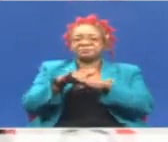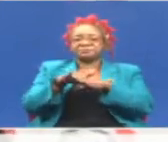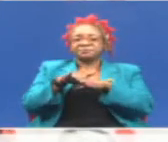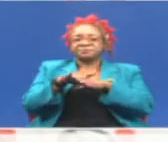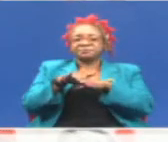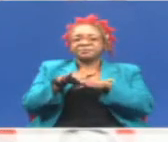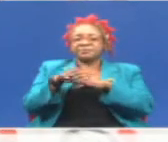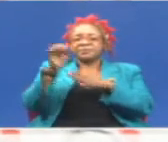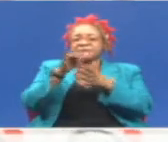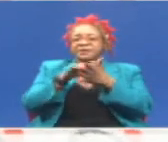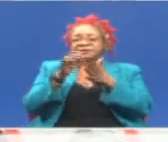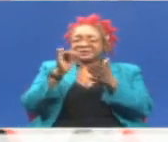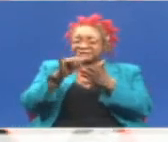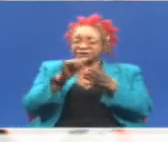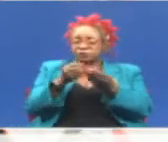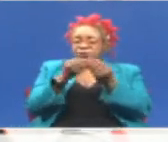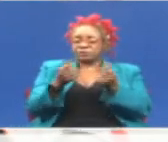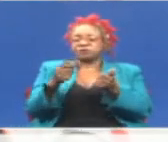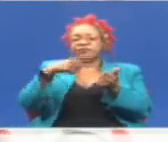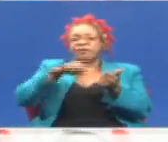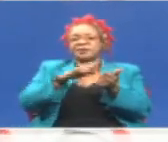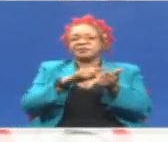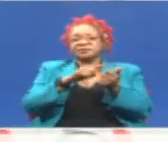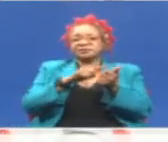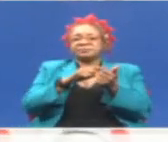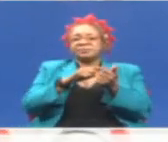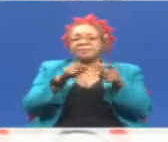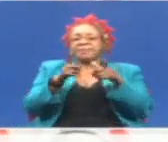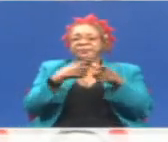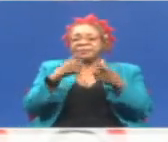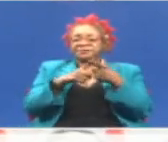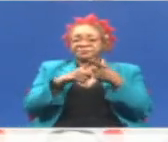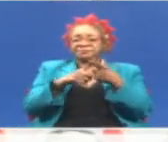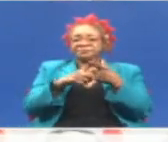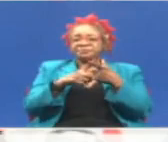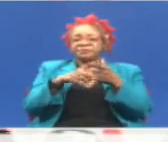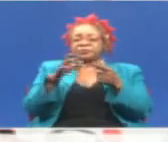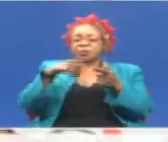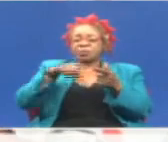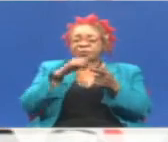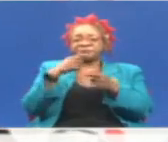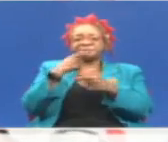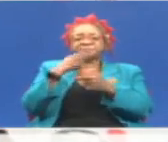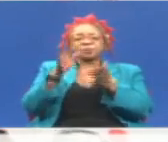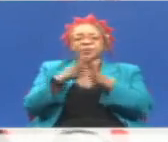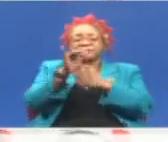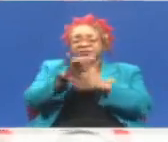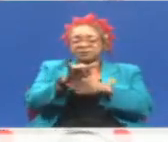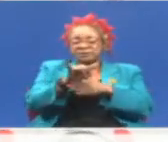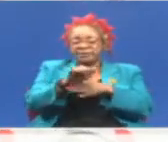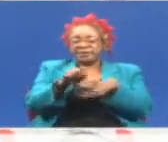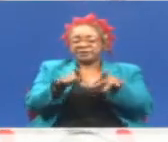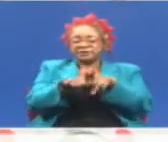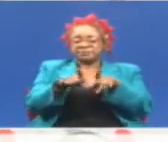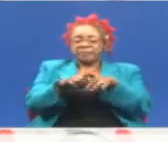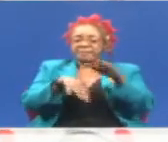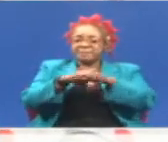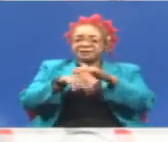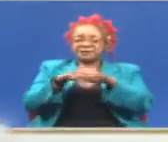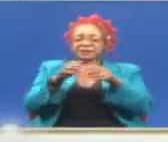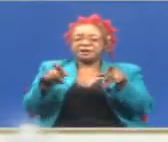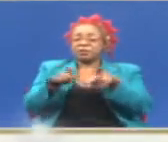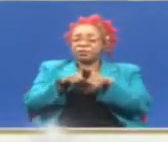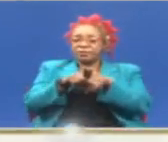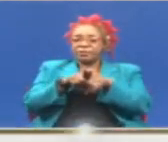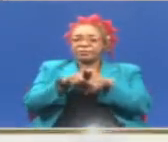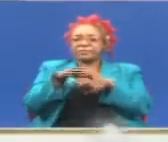It's good motivation for us. In a time to cut to my stack, but it now 3 matches in a row. That's a